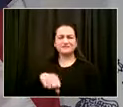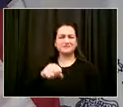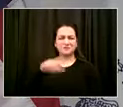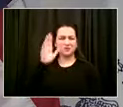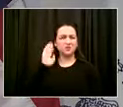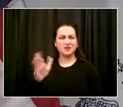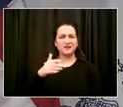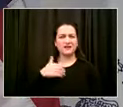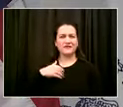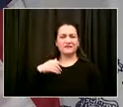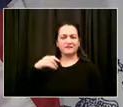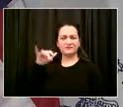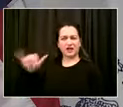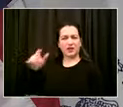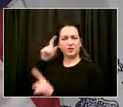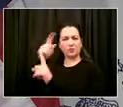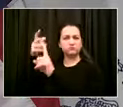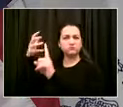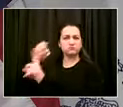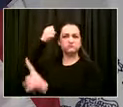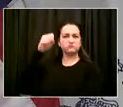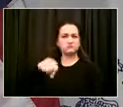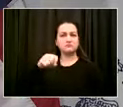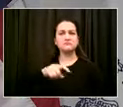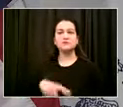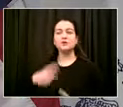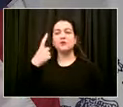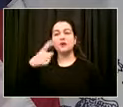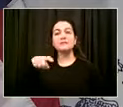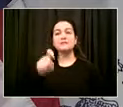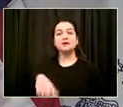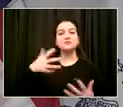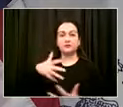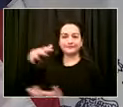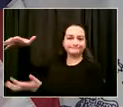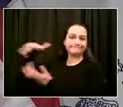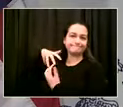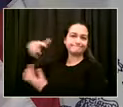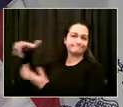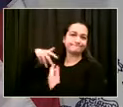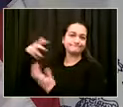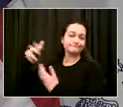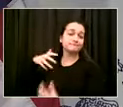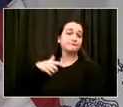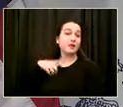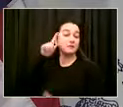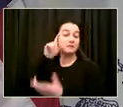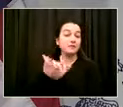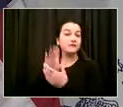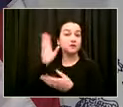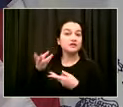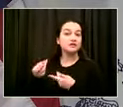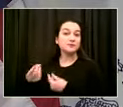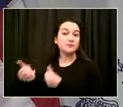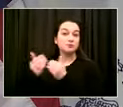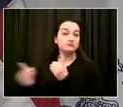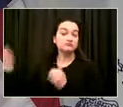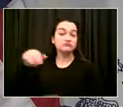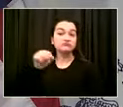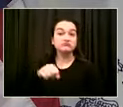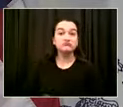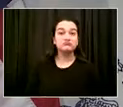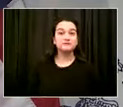goal. In terms of catching up, I'll turn to Dr. Choksi. We have finally received last week's shipment. The weather situation has obviously improved